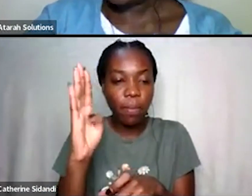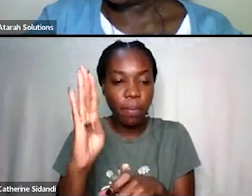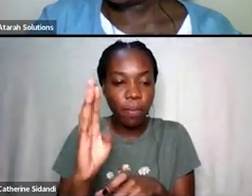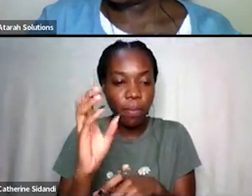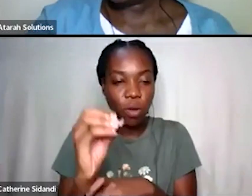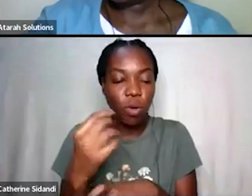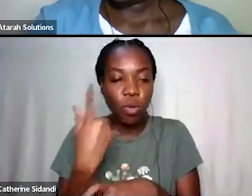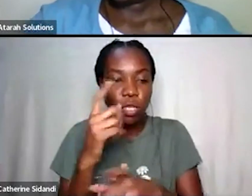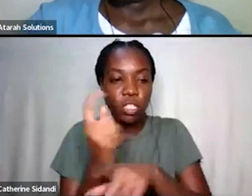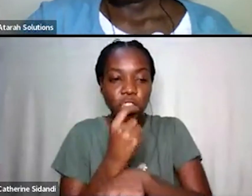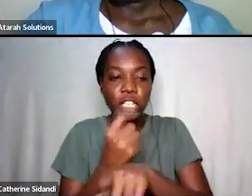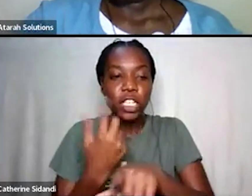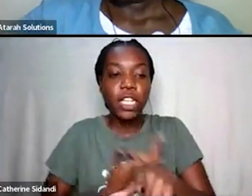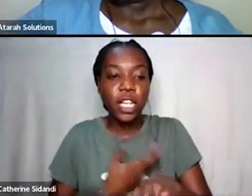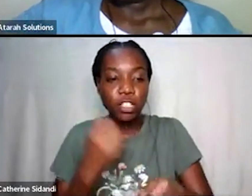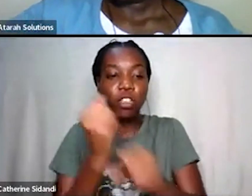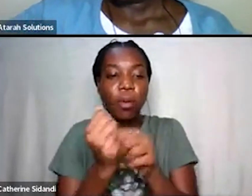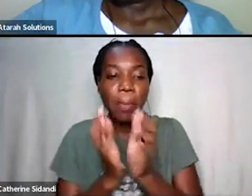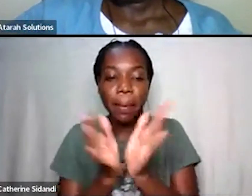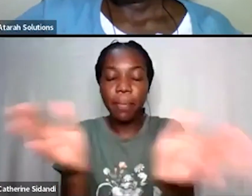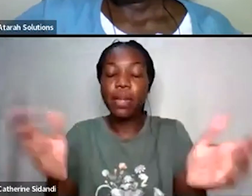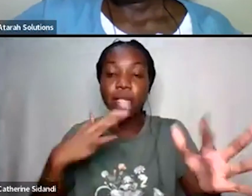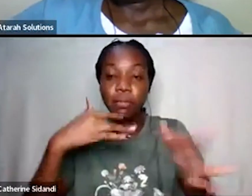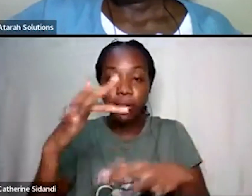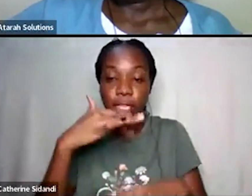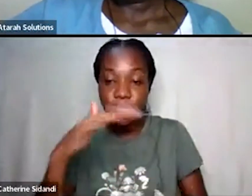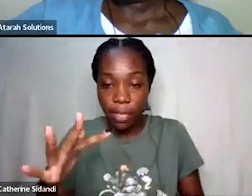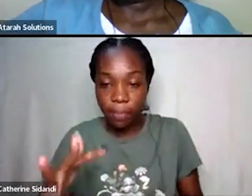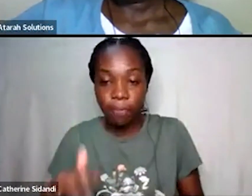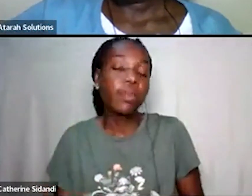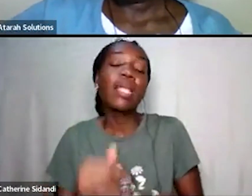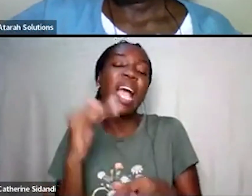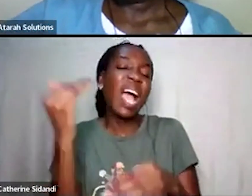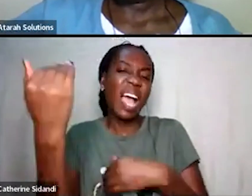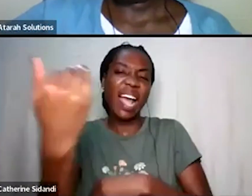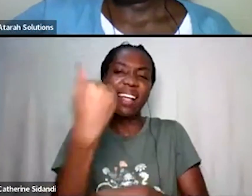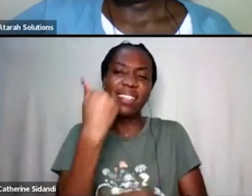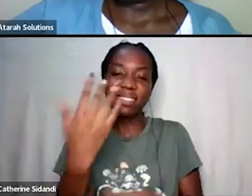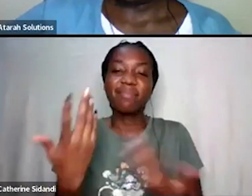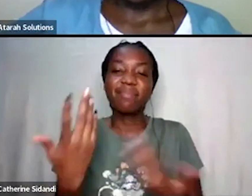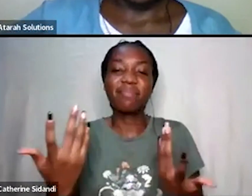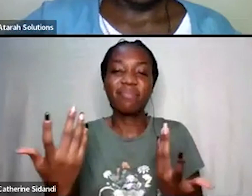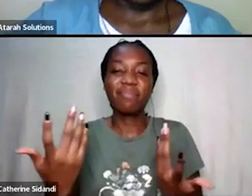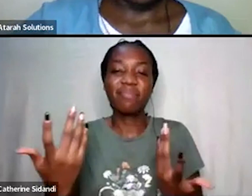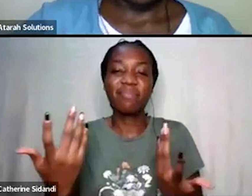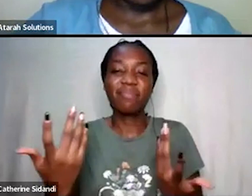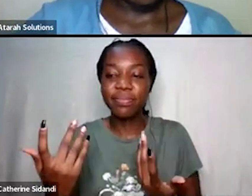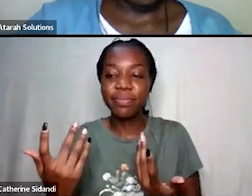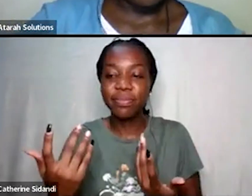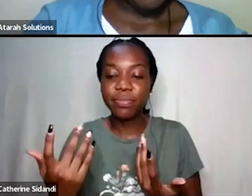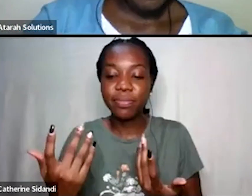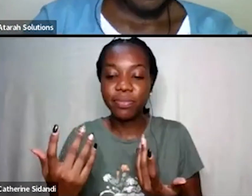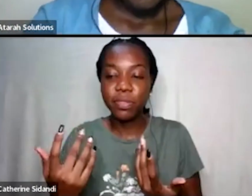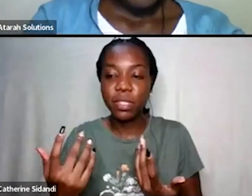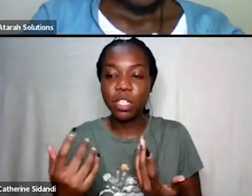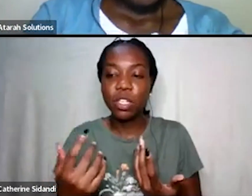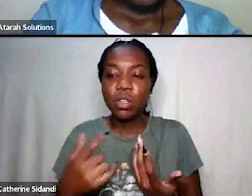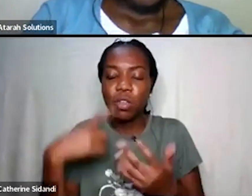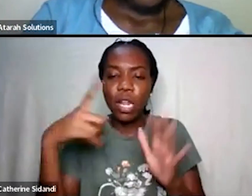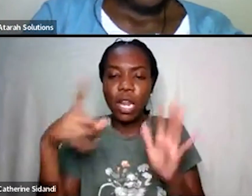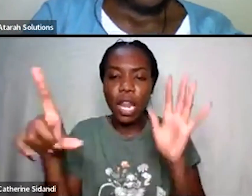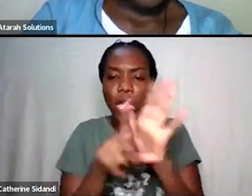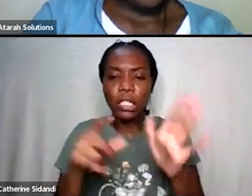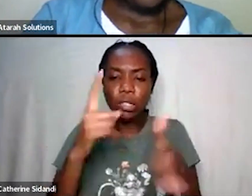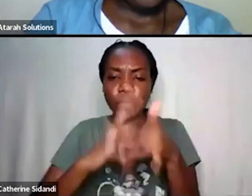public speaking, he actually asked us, what legacy do you want to leave behind when we are